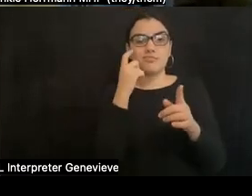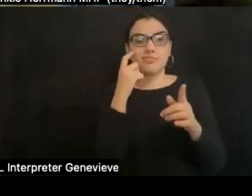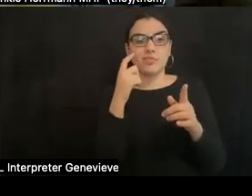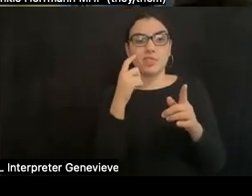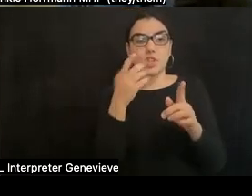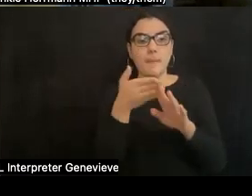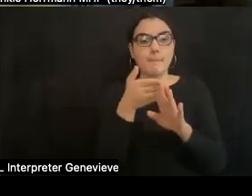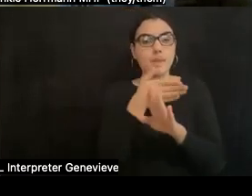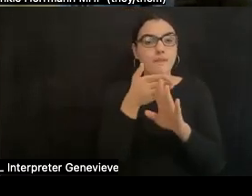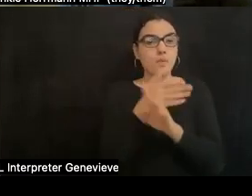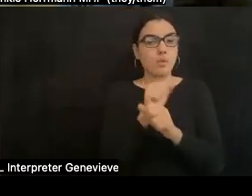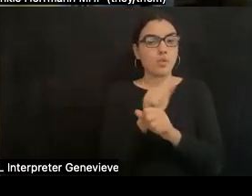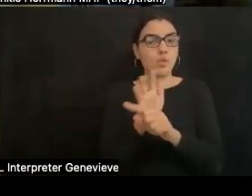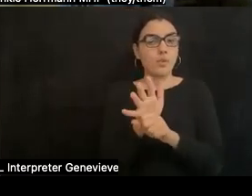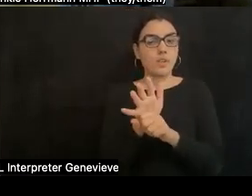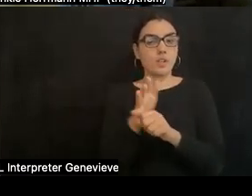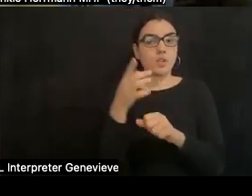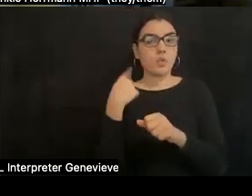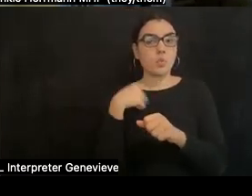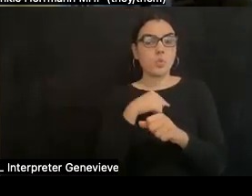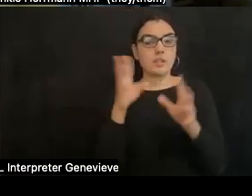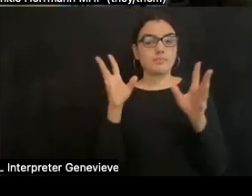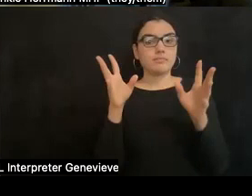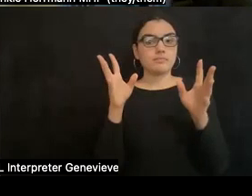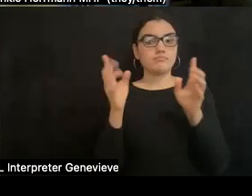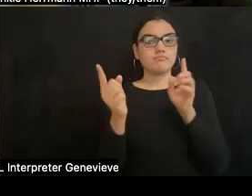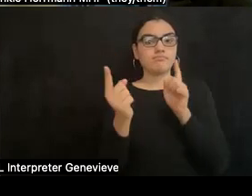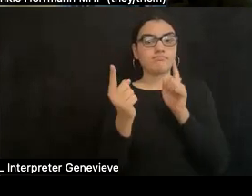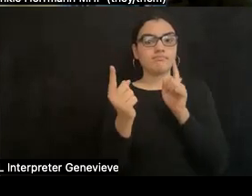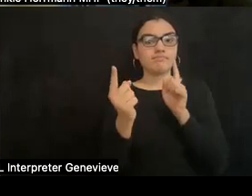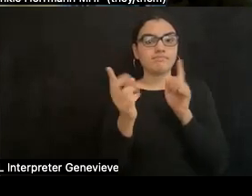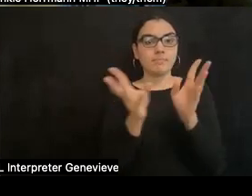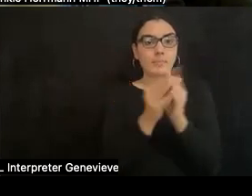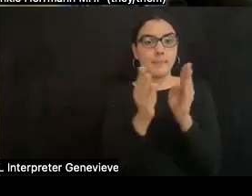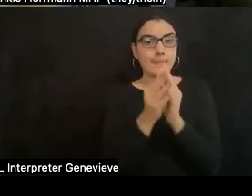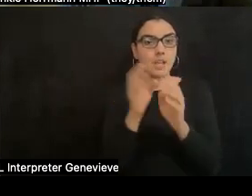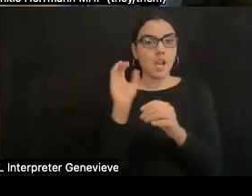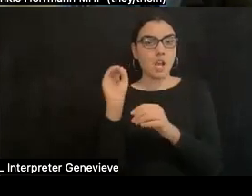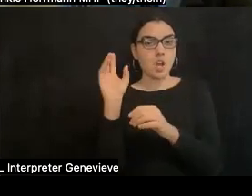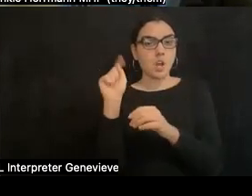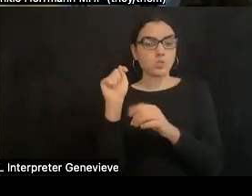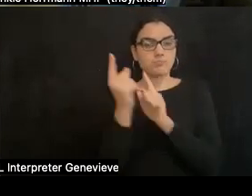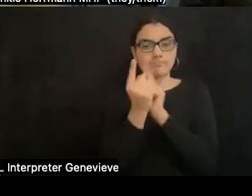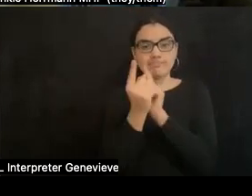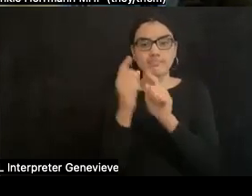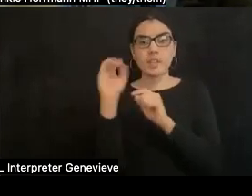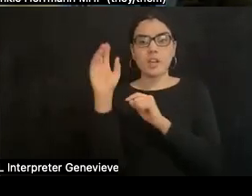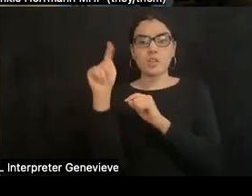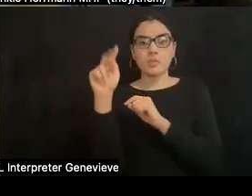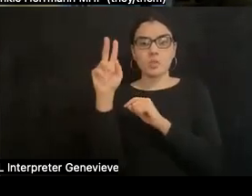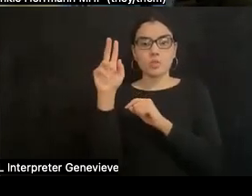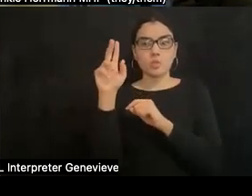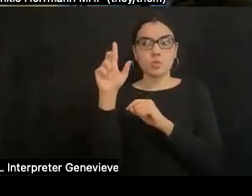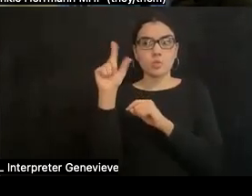the pandemic. We've been meeting since about, I want to say, October of 2019 or so. We meet the first Thursday of